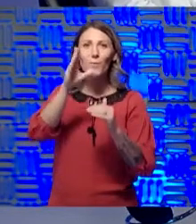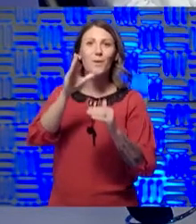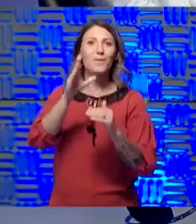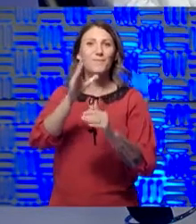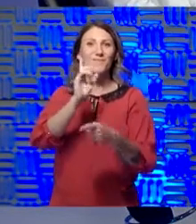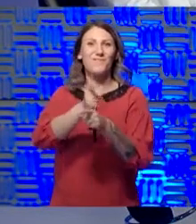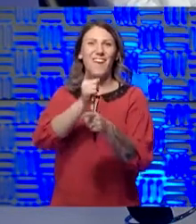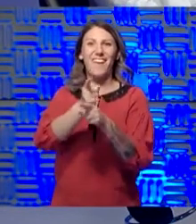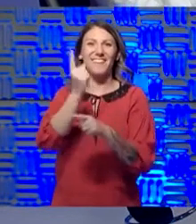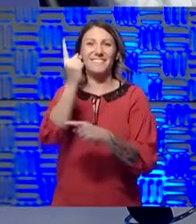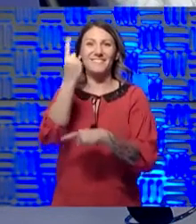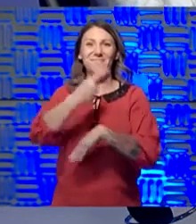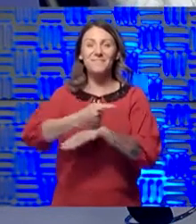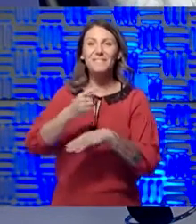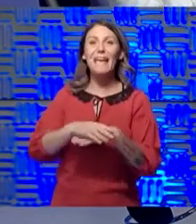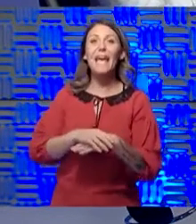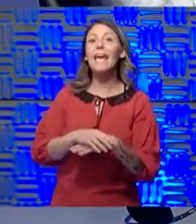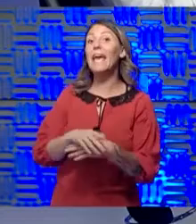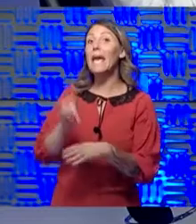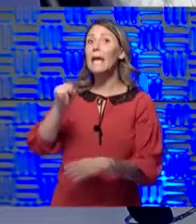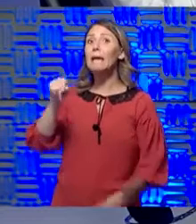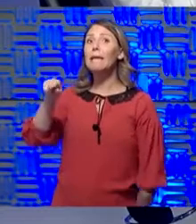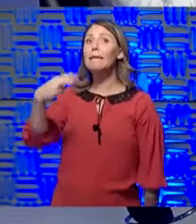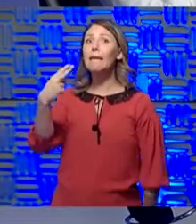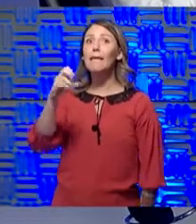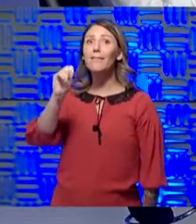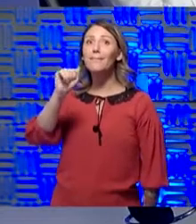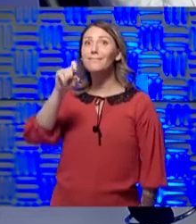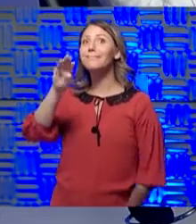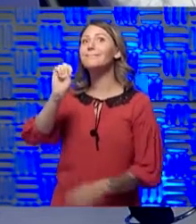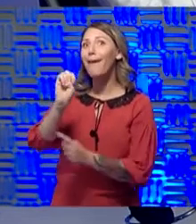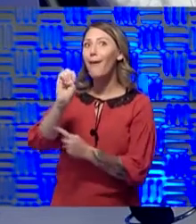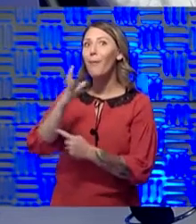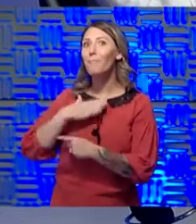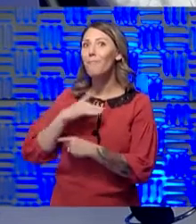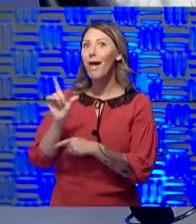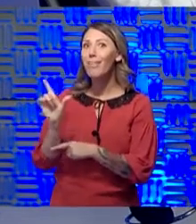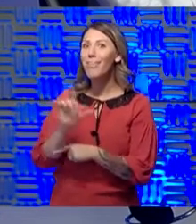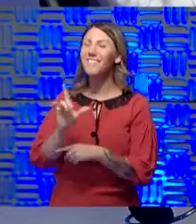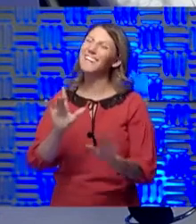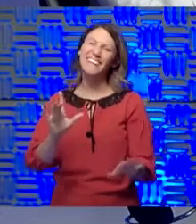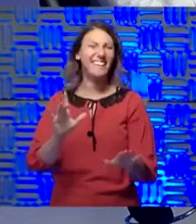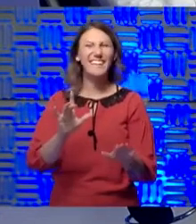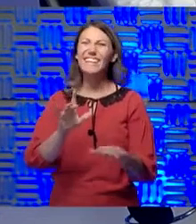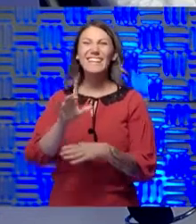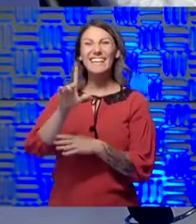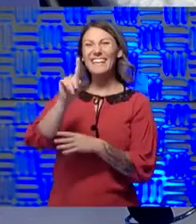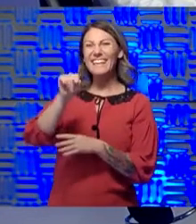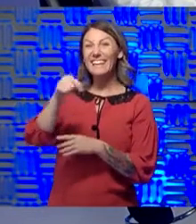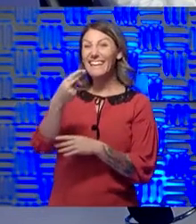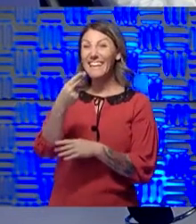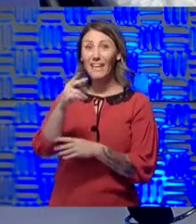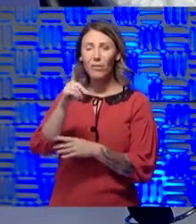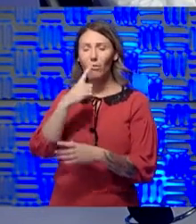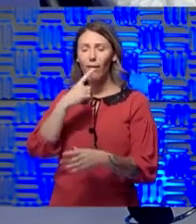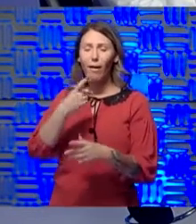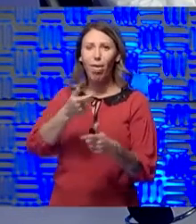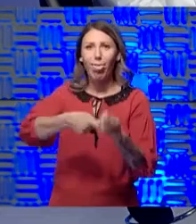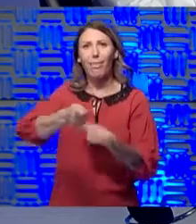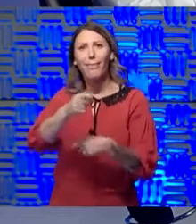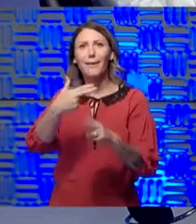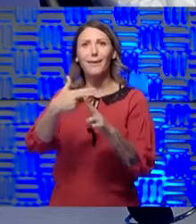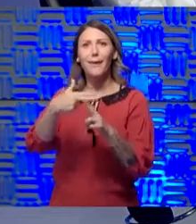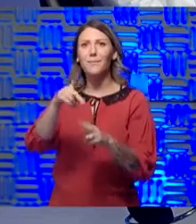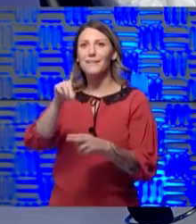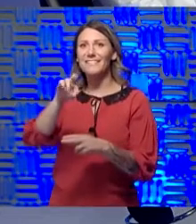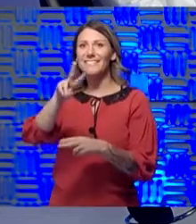with Keith Sale on my left, actually. There we go. You know, all day yesterday I kept calling Keith David. So this is the real David Weil, but I'm going to